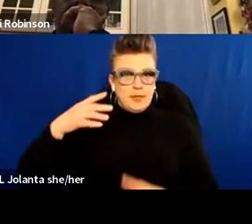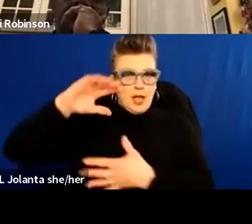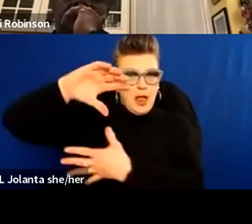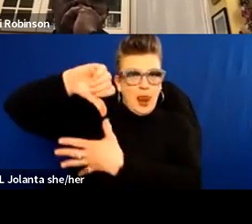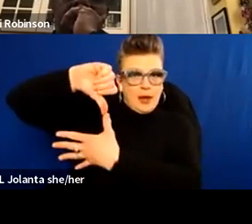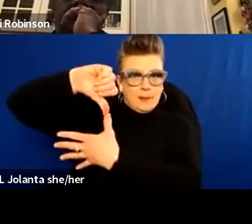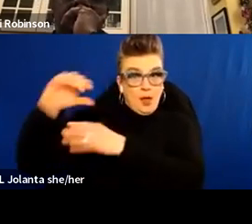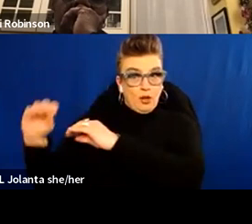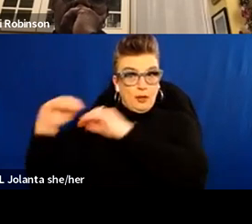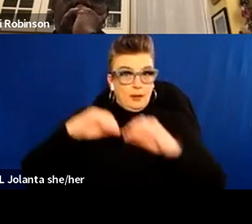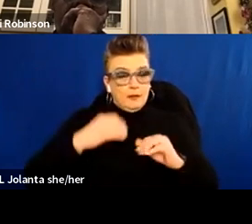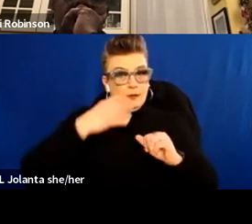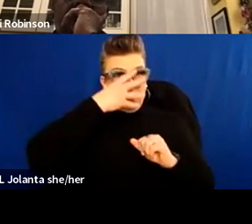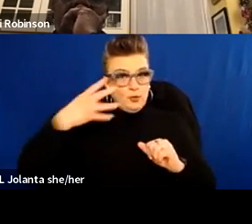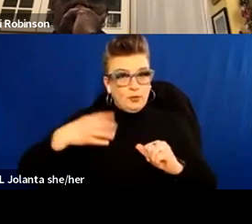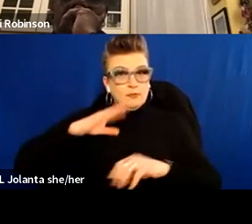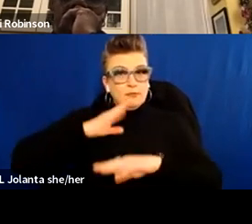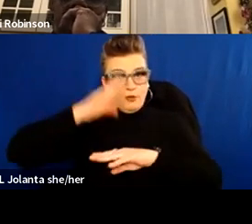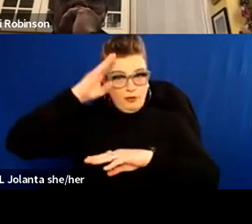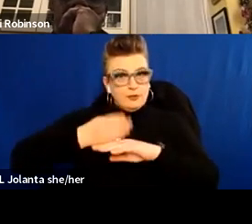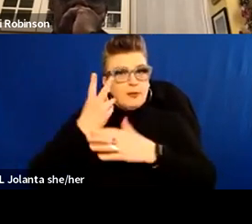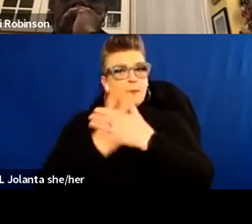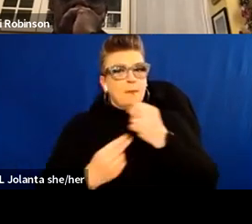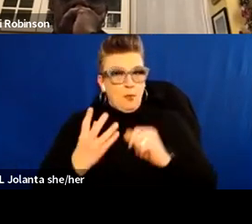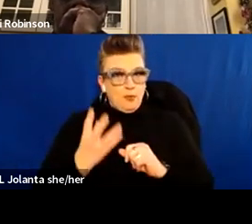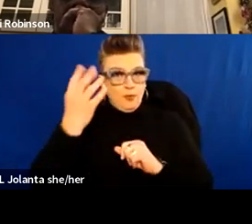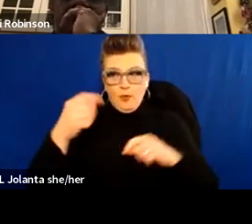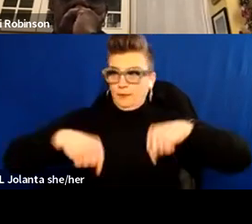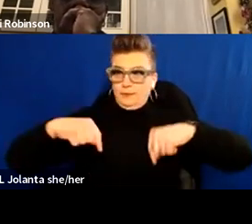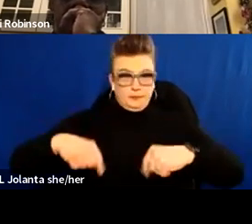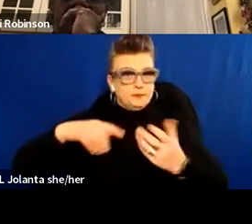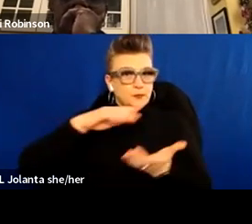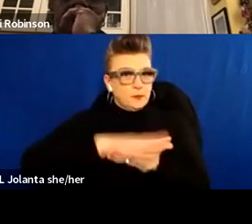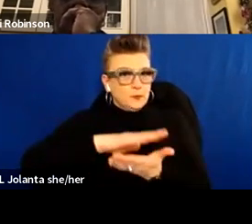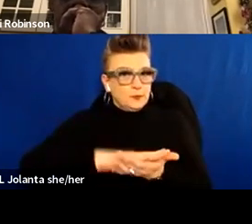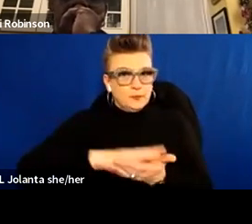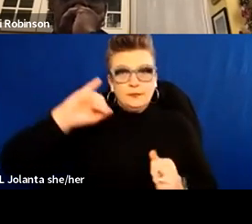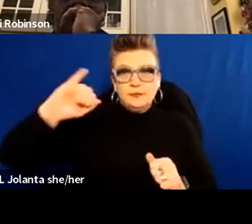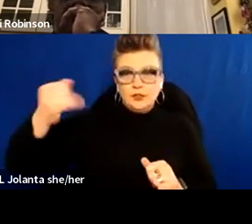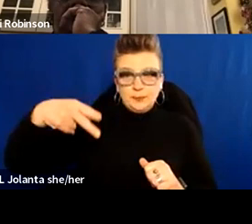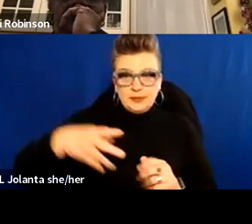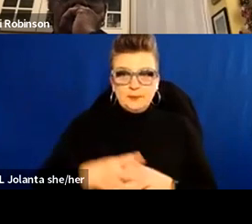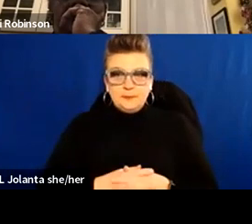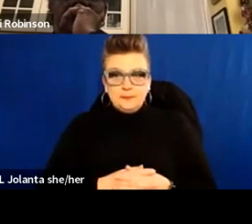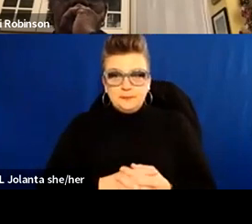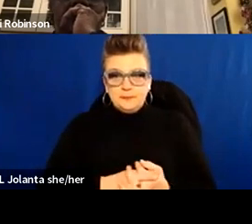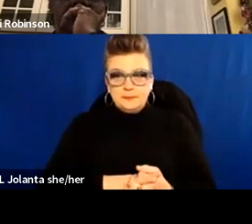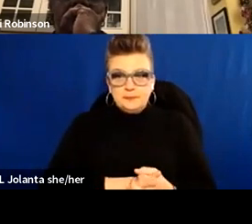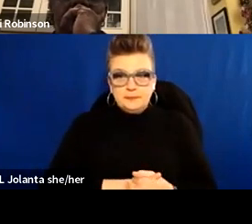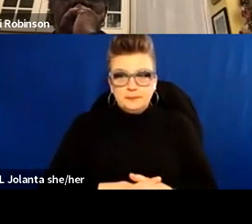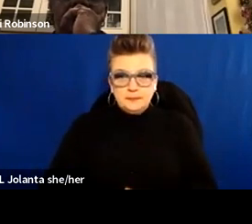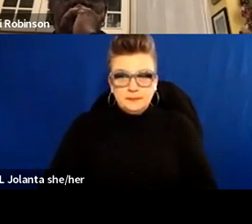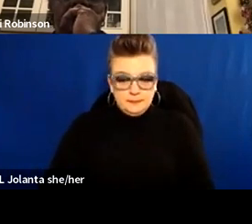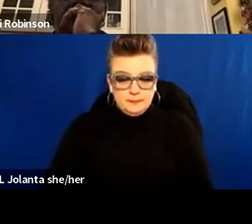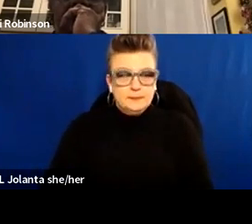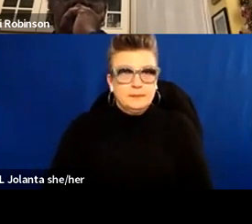immigrant and my daughter and my son go here to the school in jp al